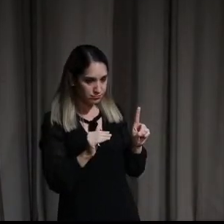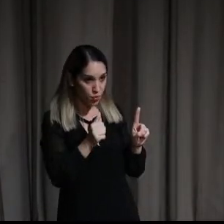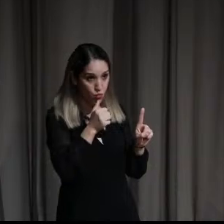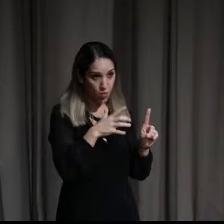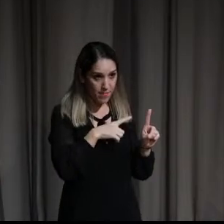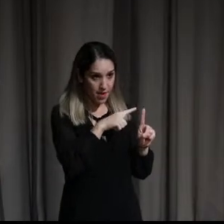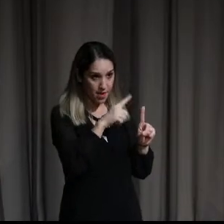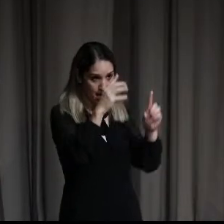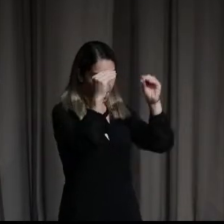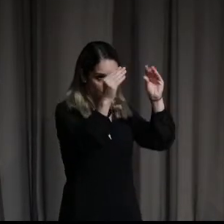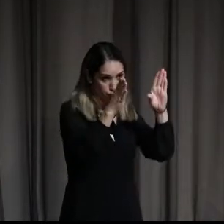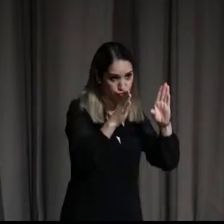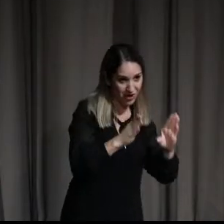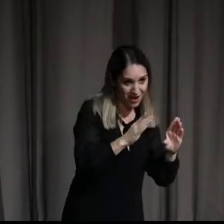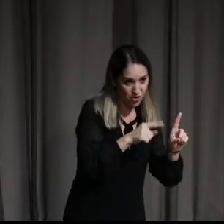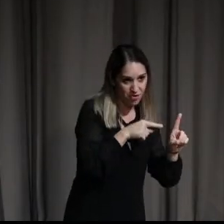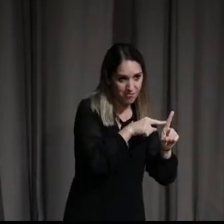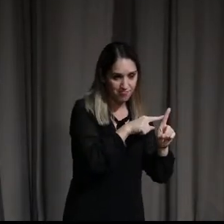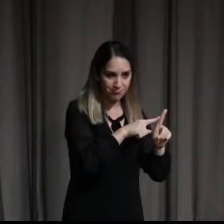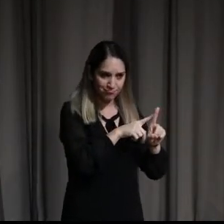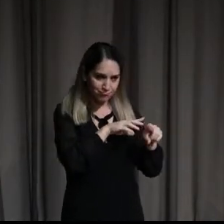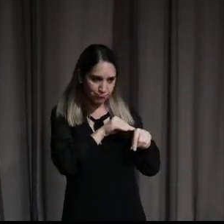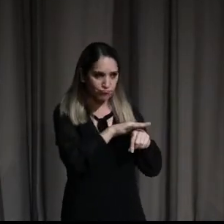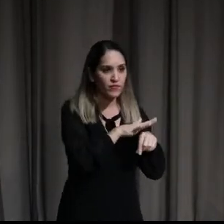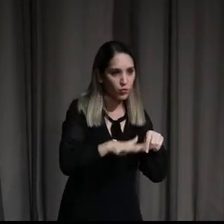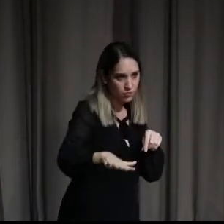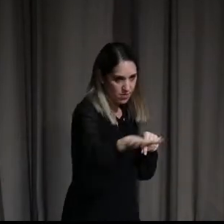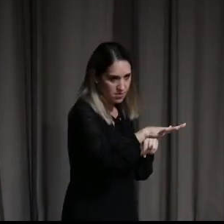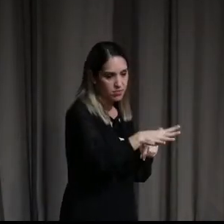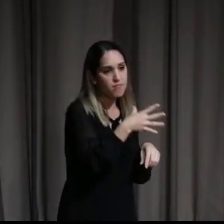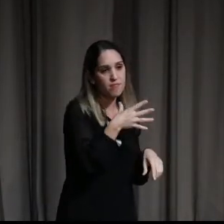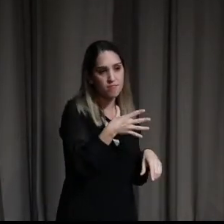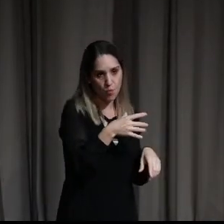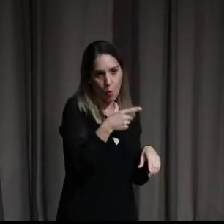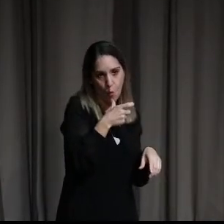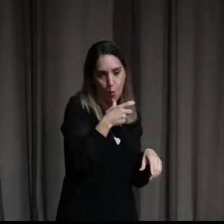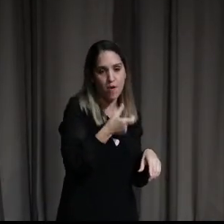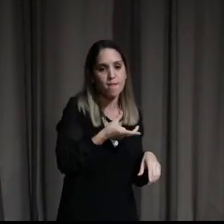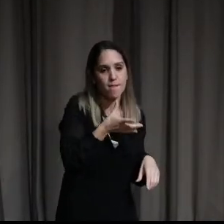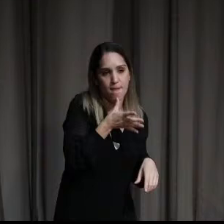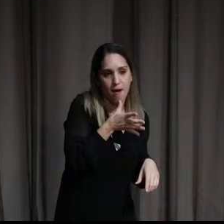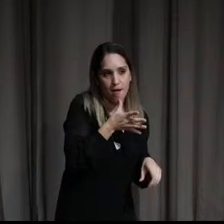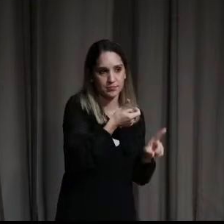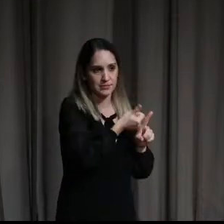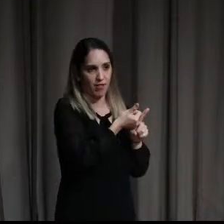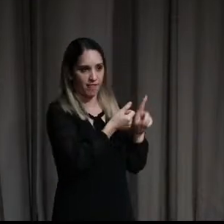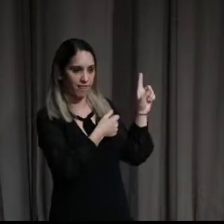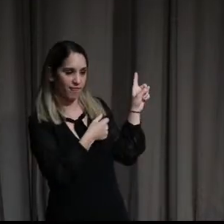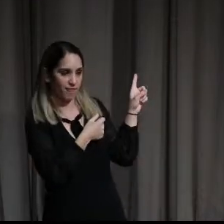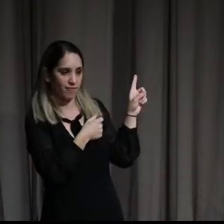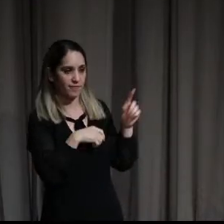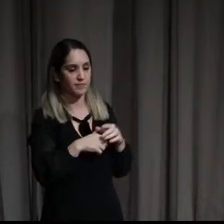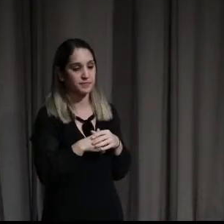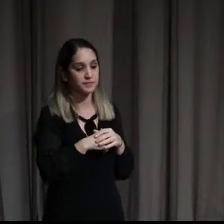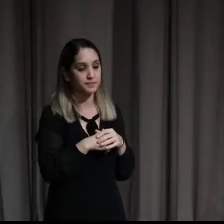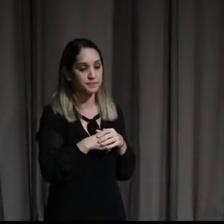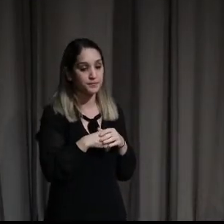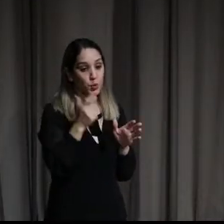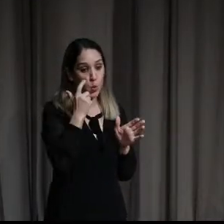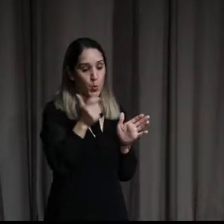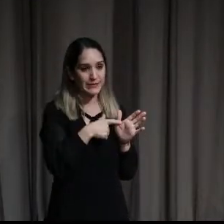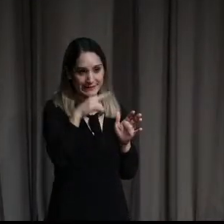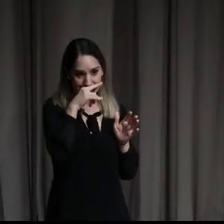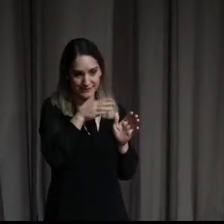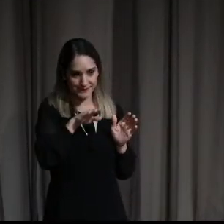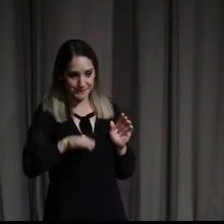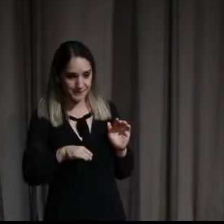educator, the foremost influence of the family is the mother, is the woman. You will also notice that she is